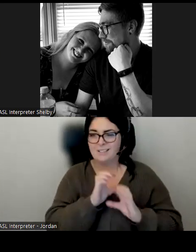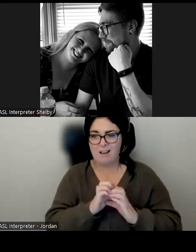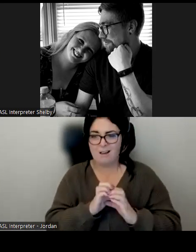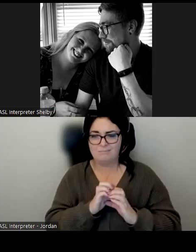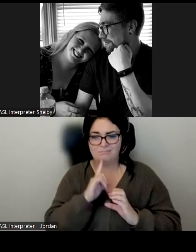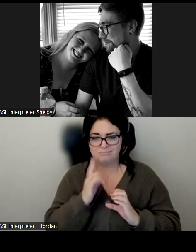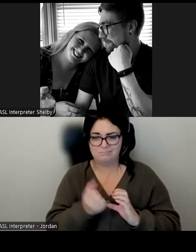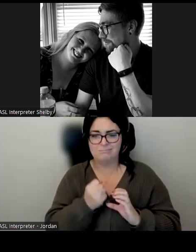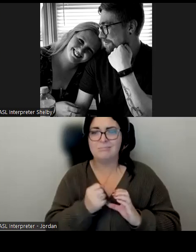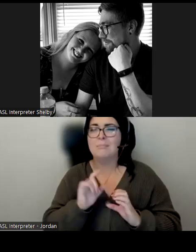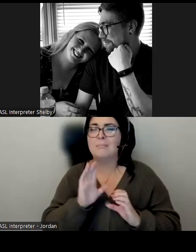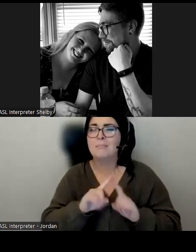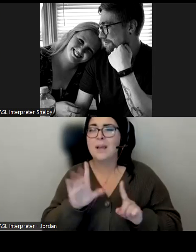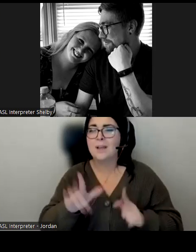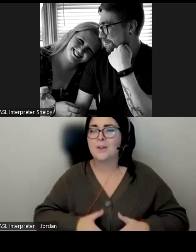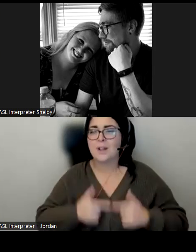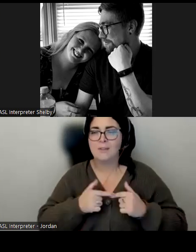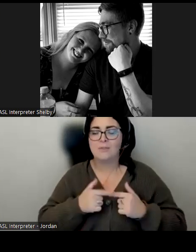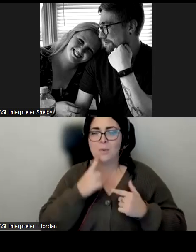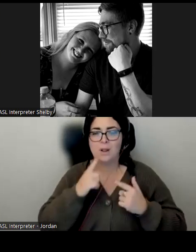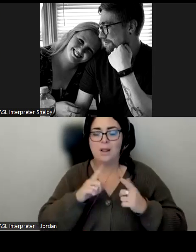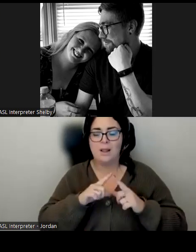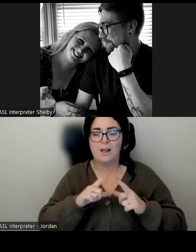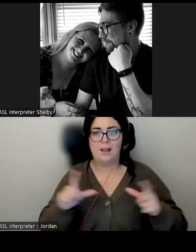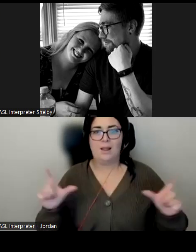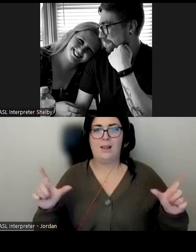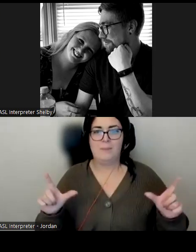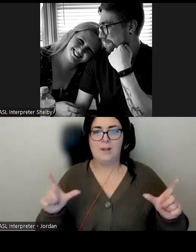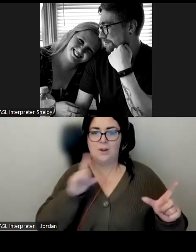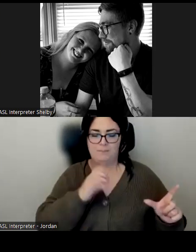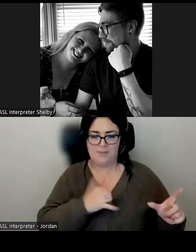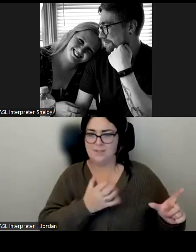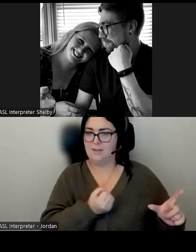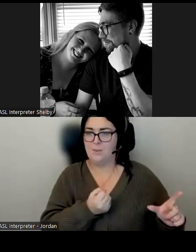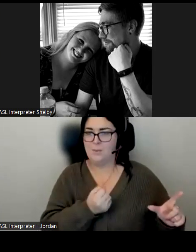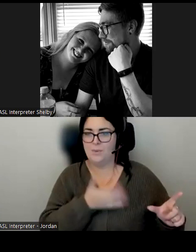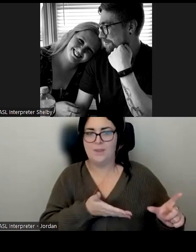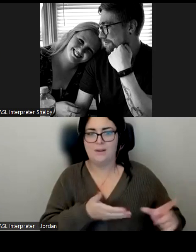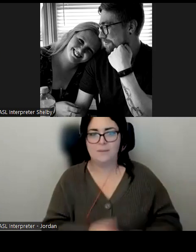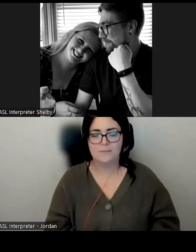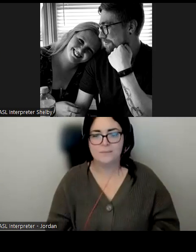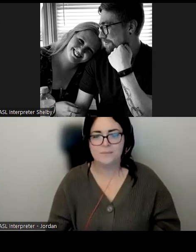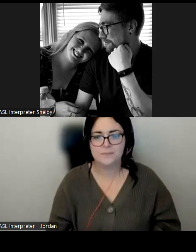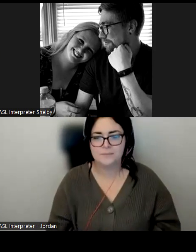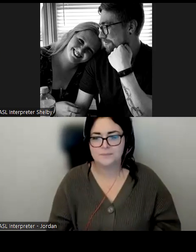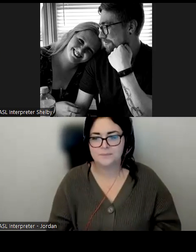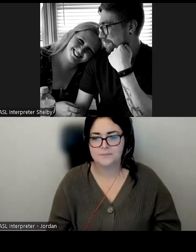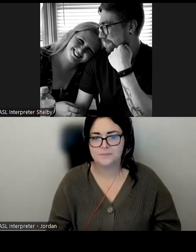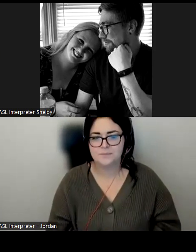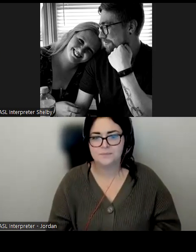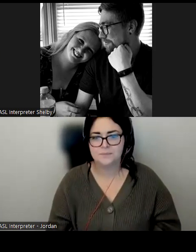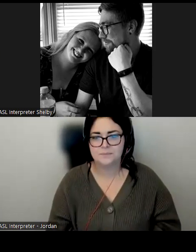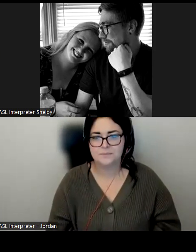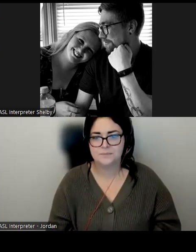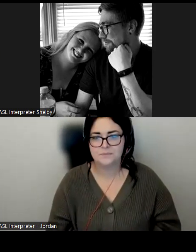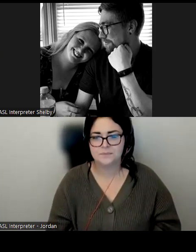So just something to think about as well, in the experience of grief. I'm cognizant